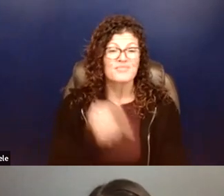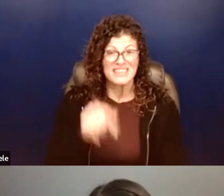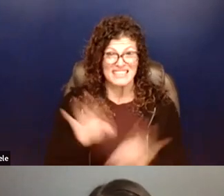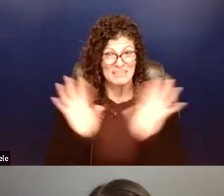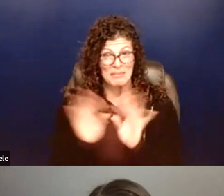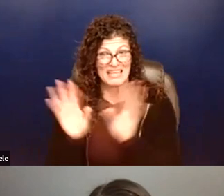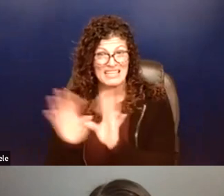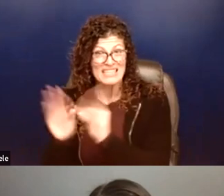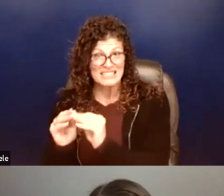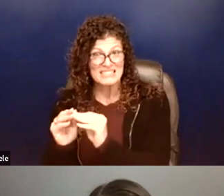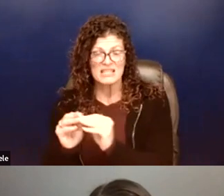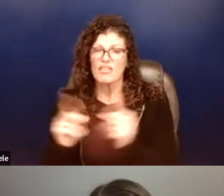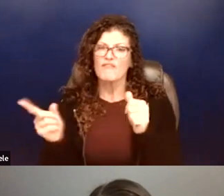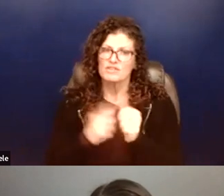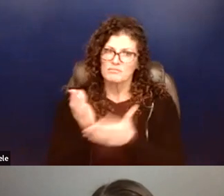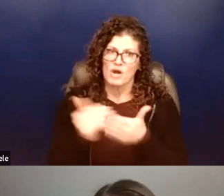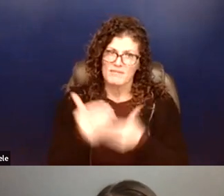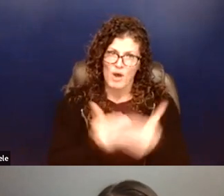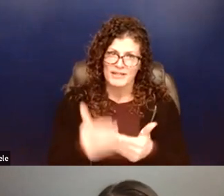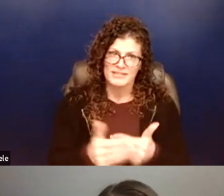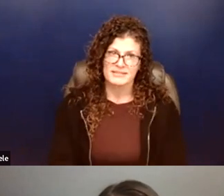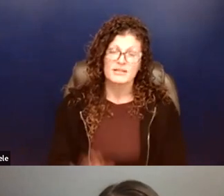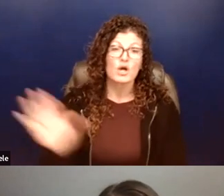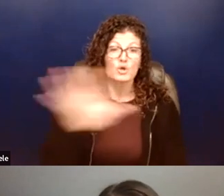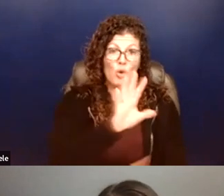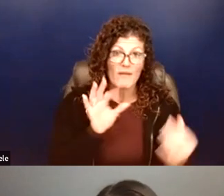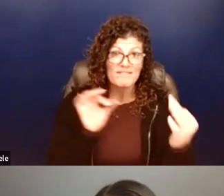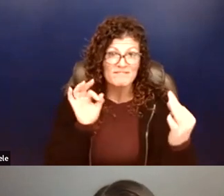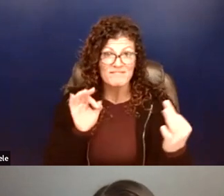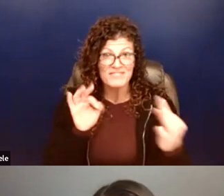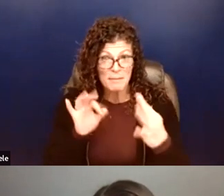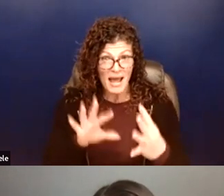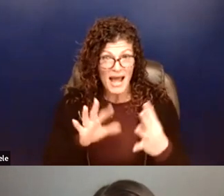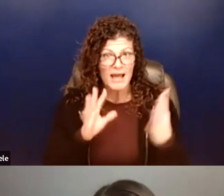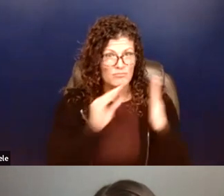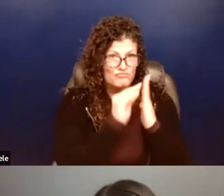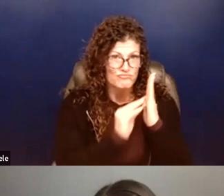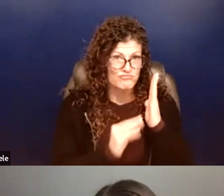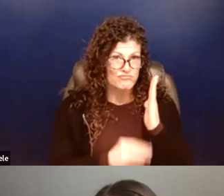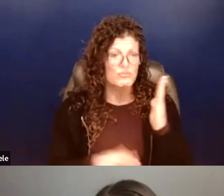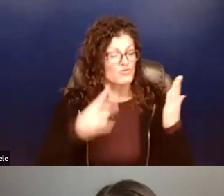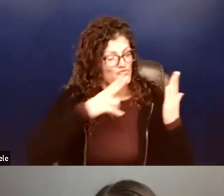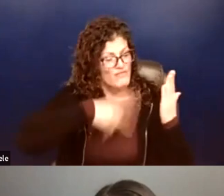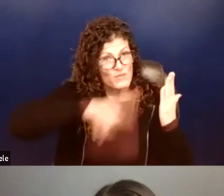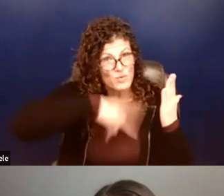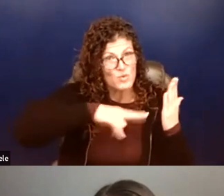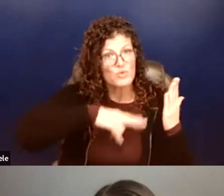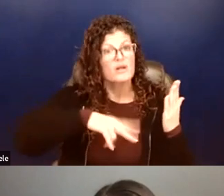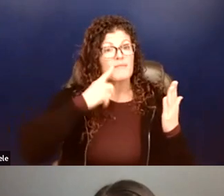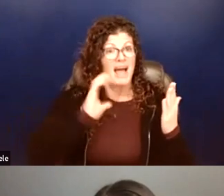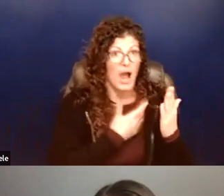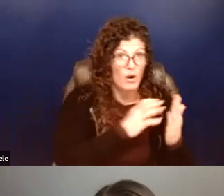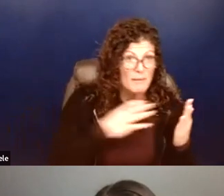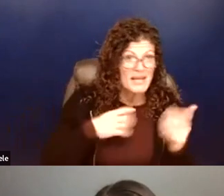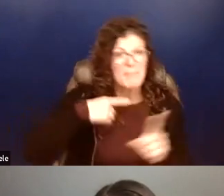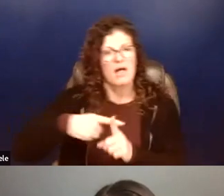in this process. Your feedback will be reviewed by the search committee as well as an external search firm. We will use this